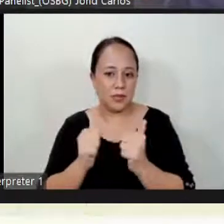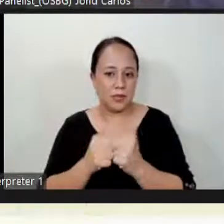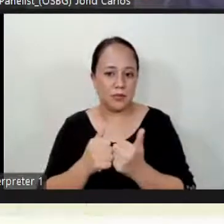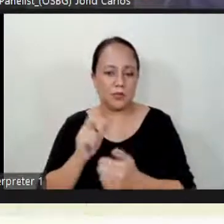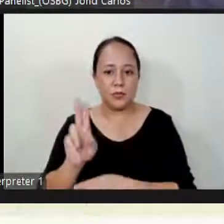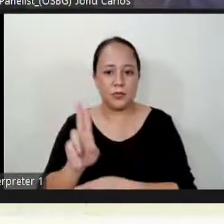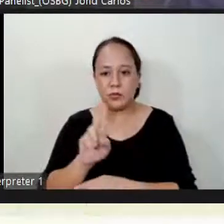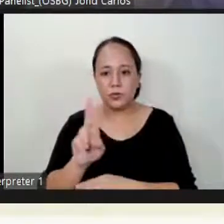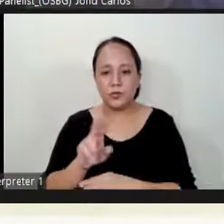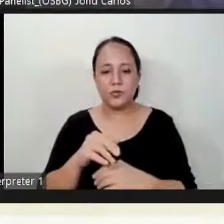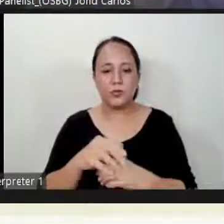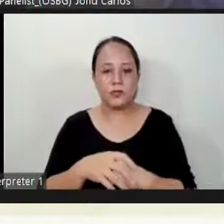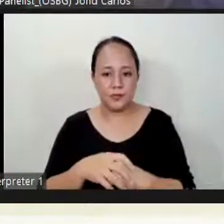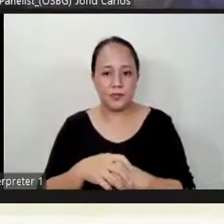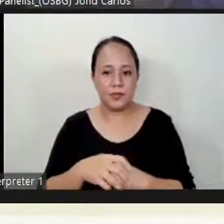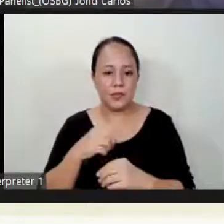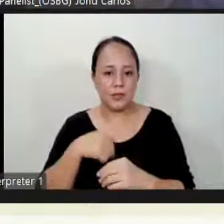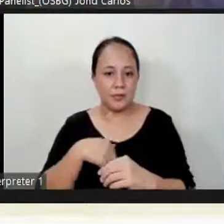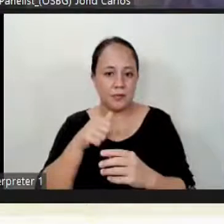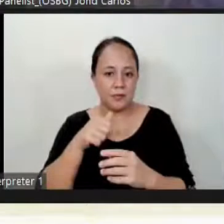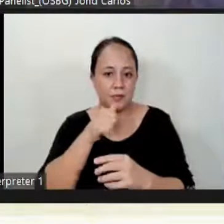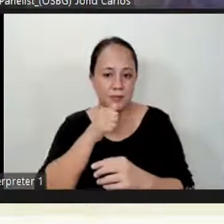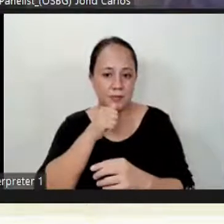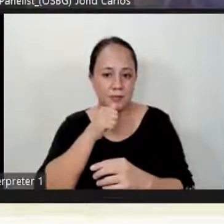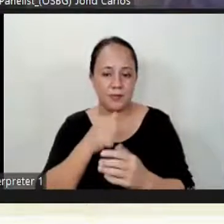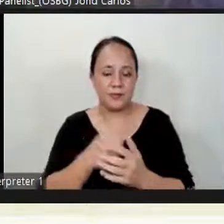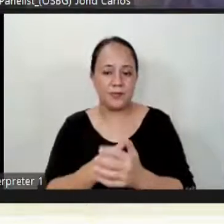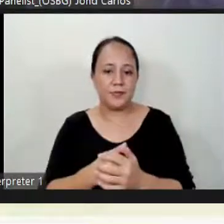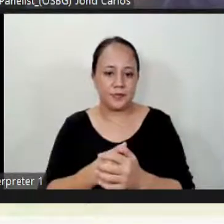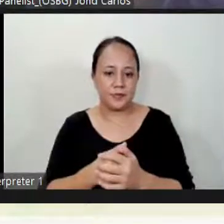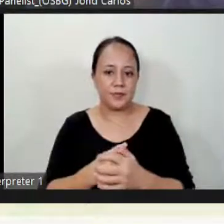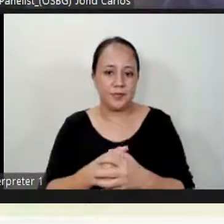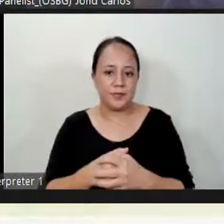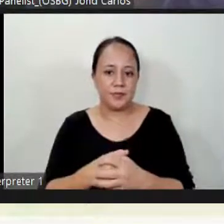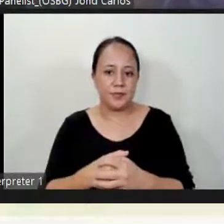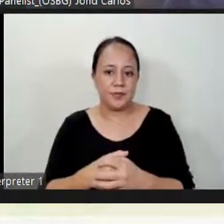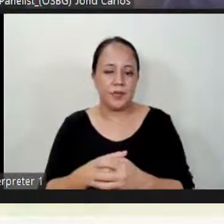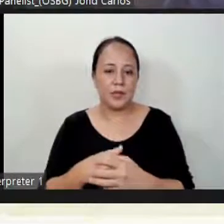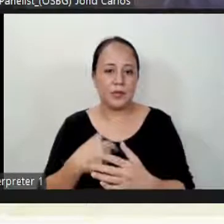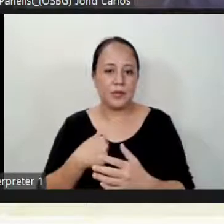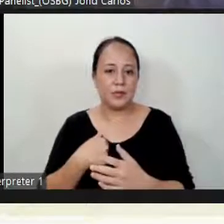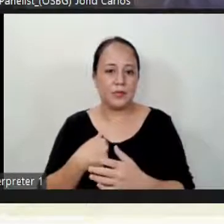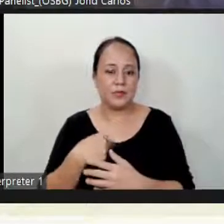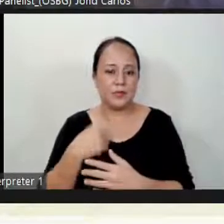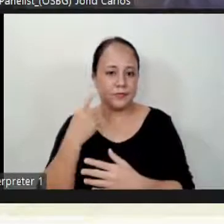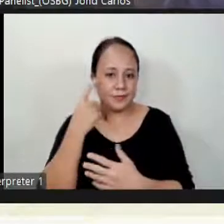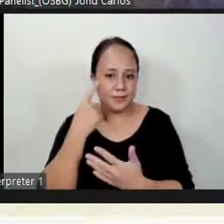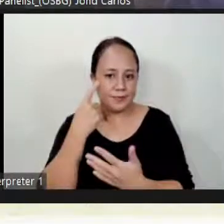the private practice, no, that we pay for each